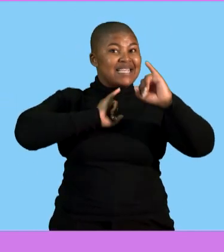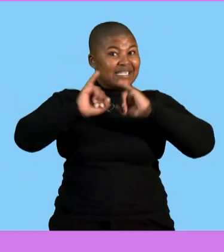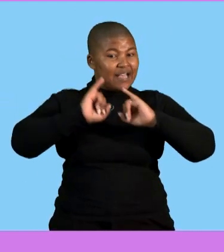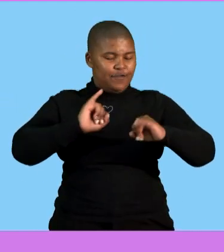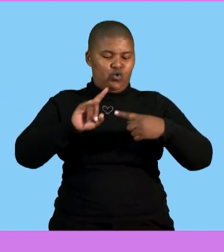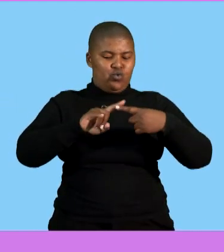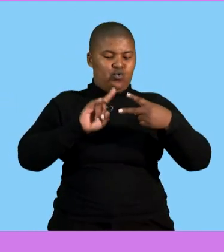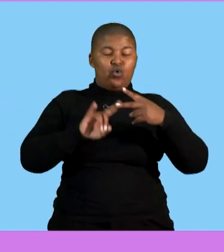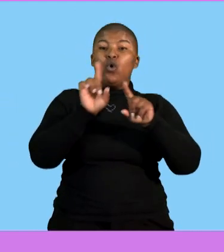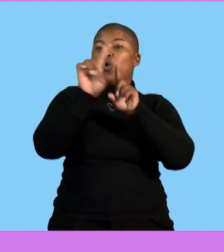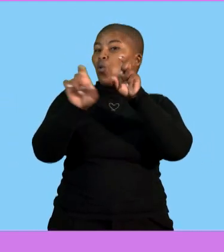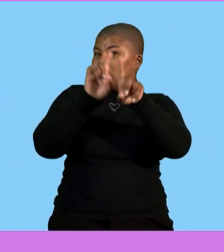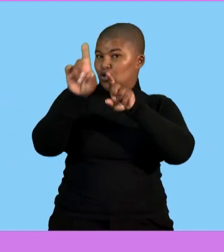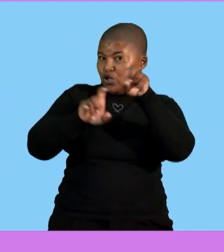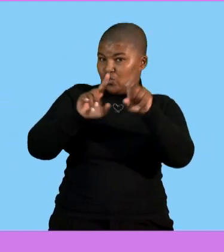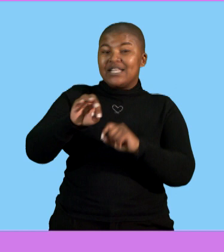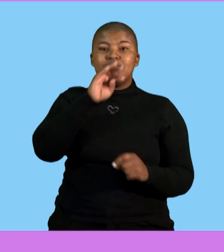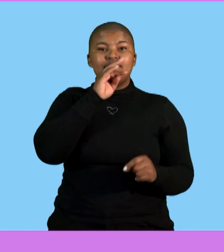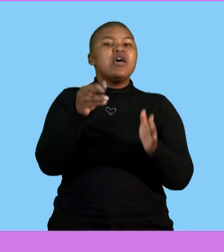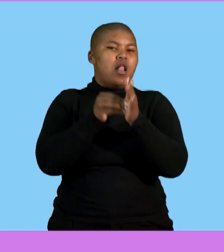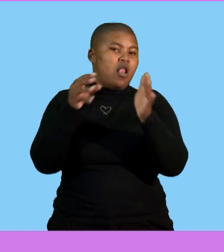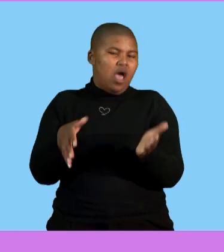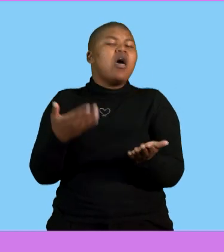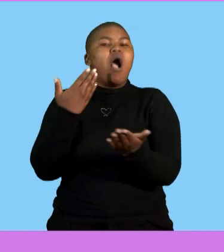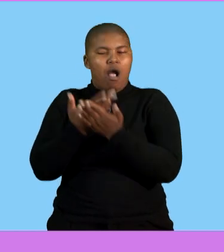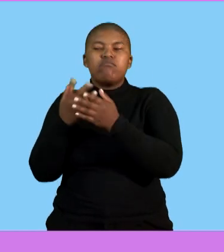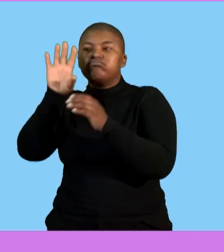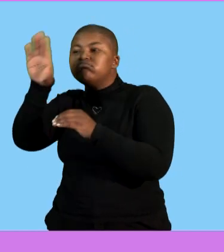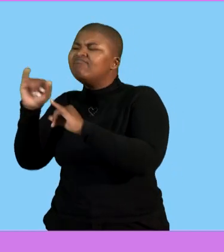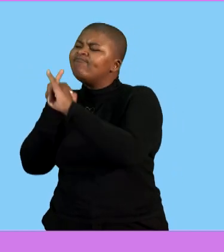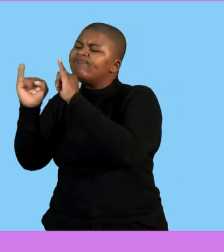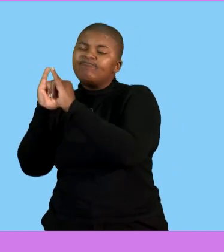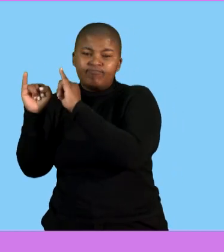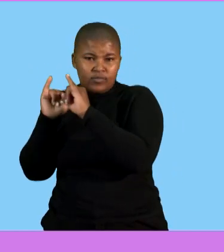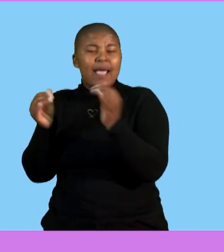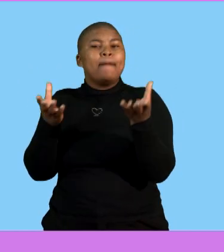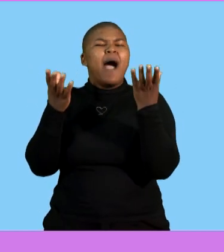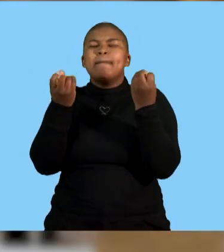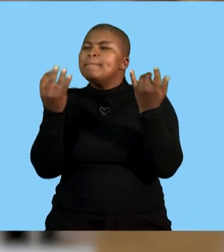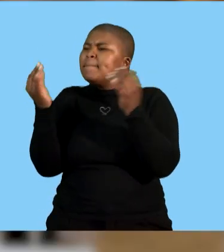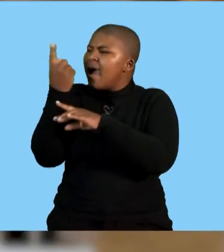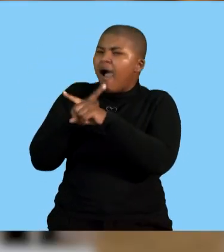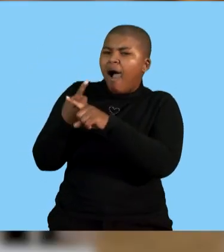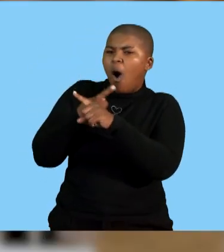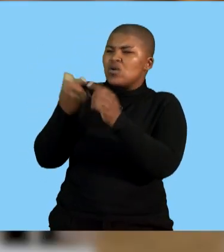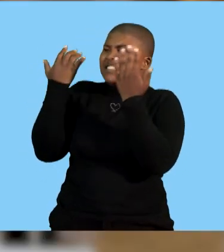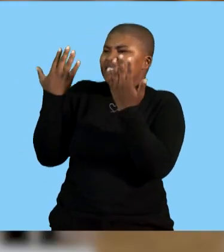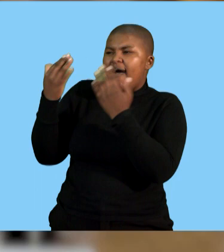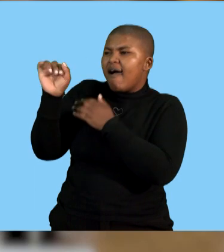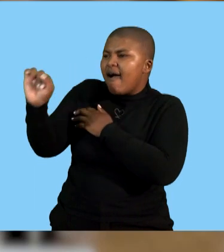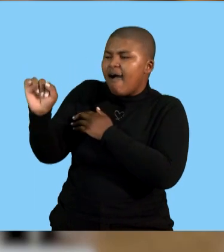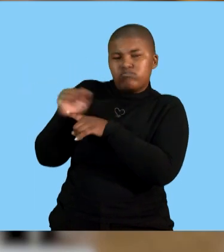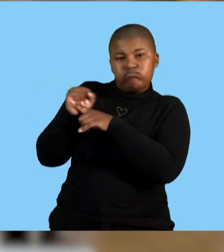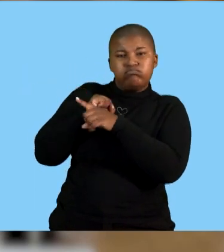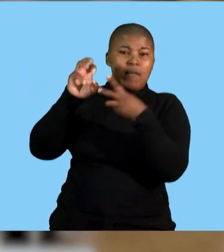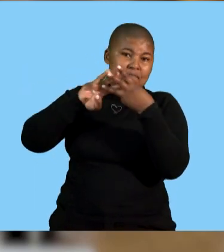questionnaires and interview, meaning the learners can also be interviewed as to how many hours they are